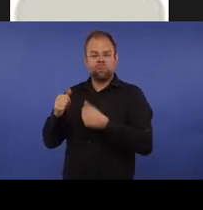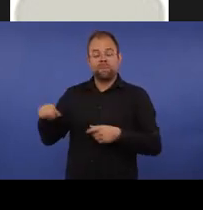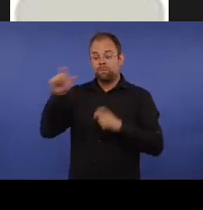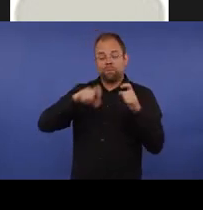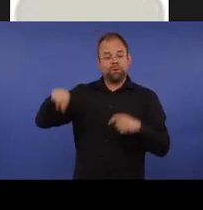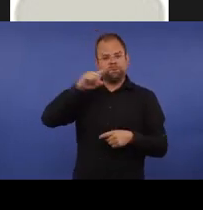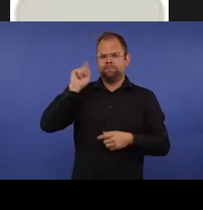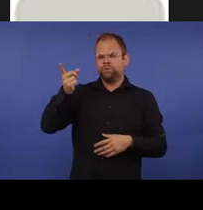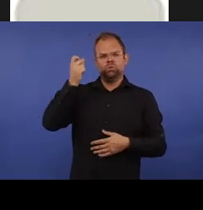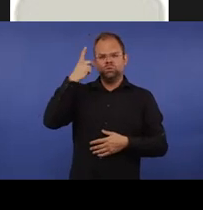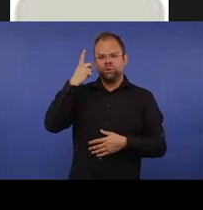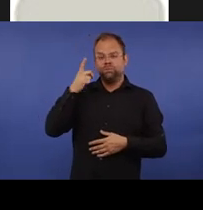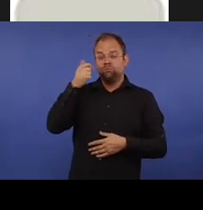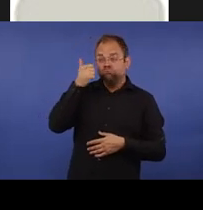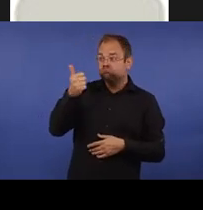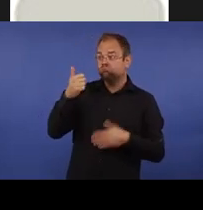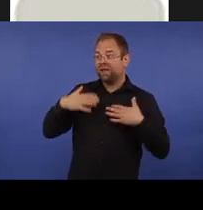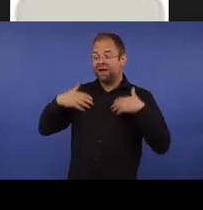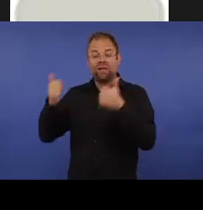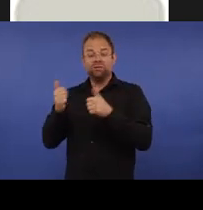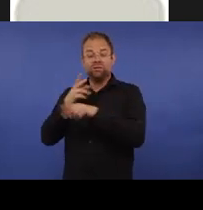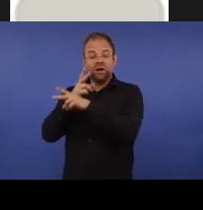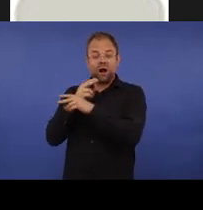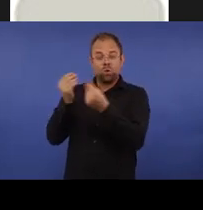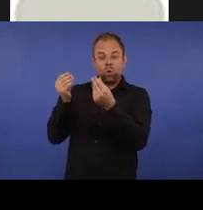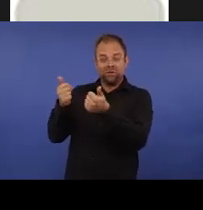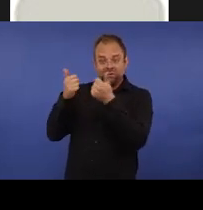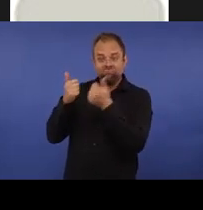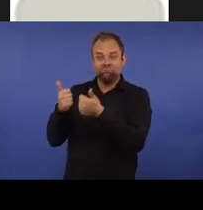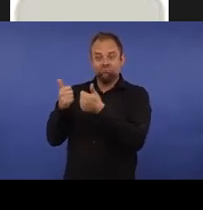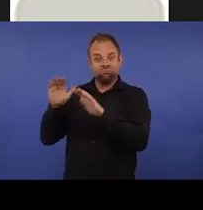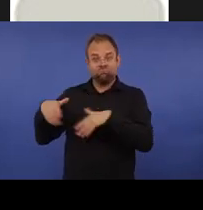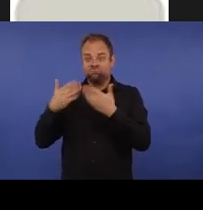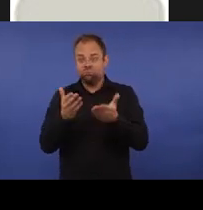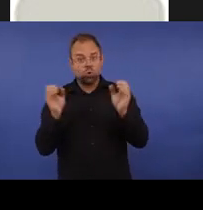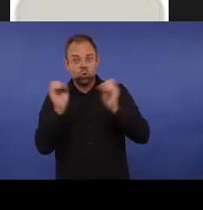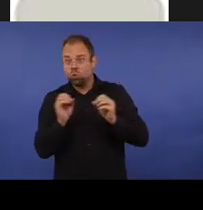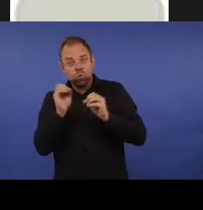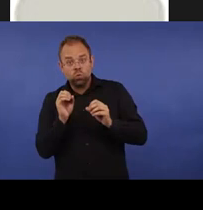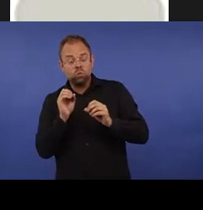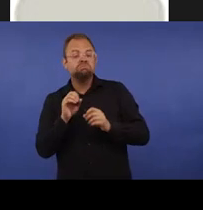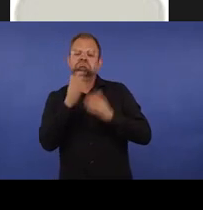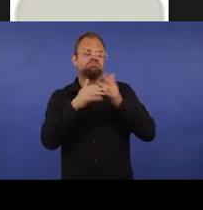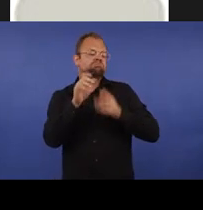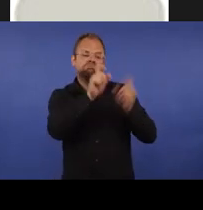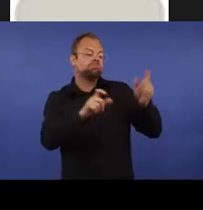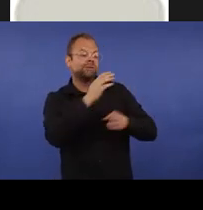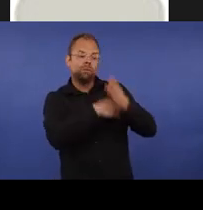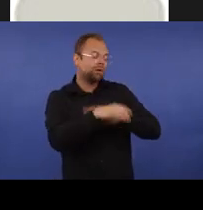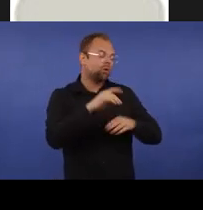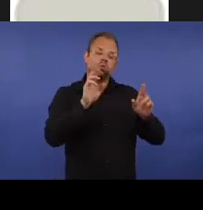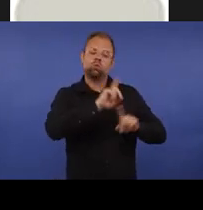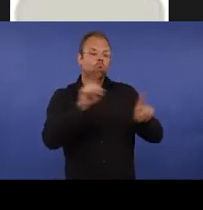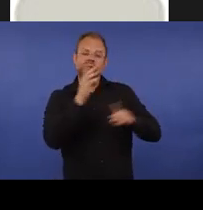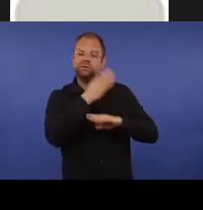United States, where 600,000 people have almost already died we know that at least half of those have